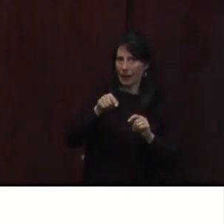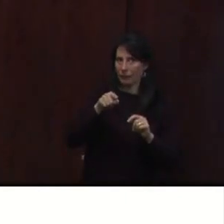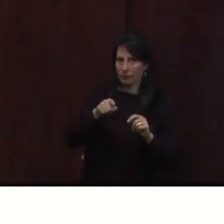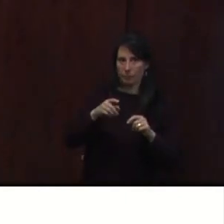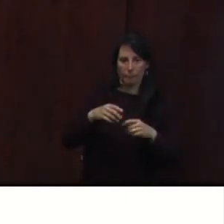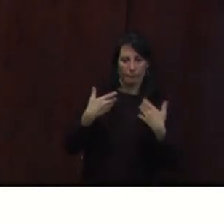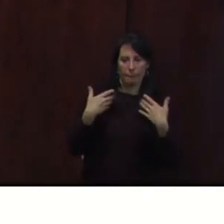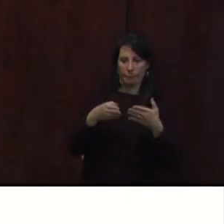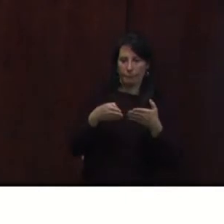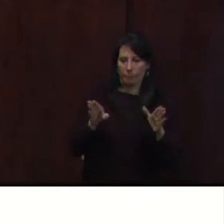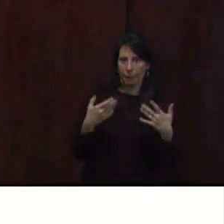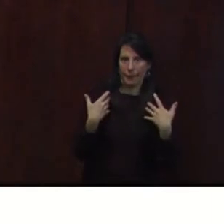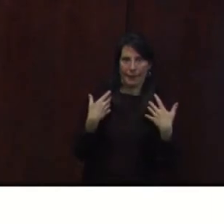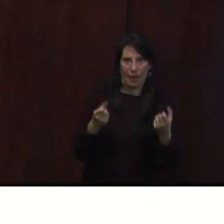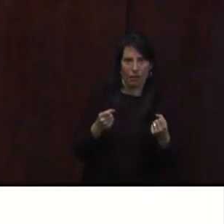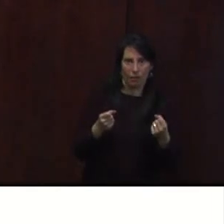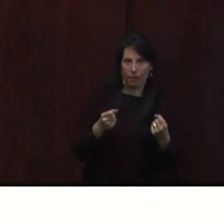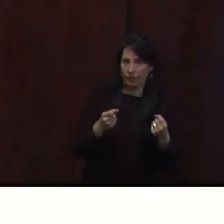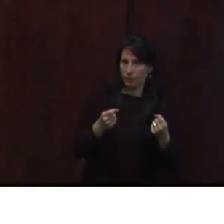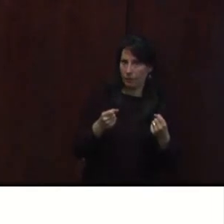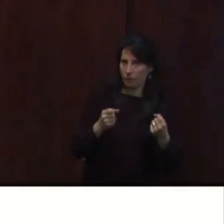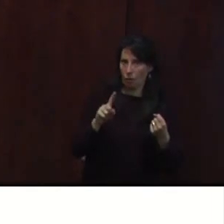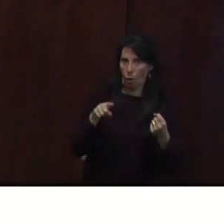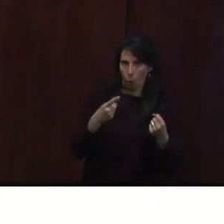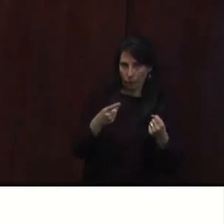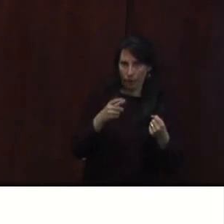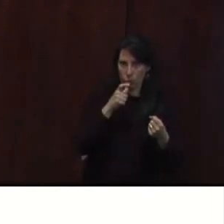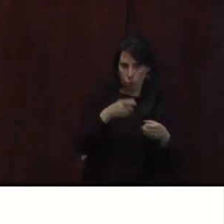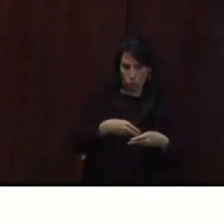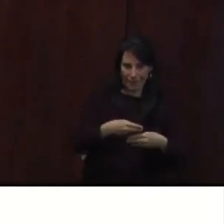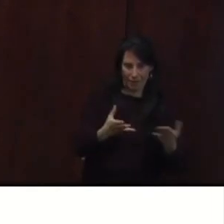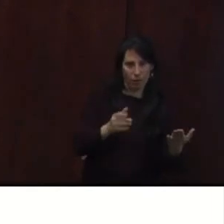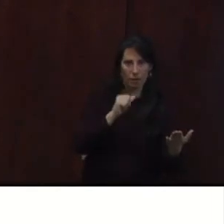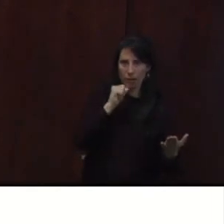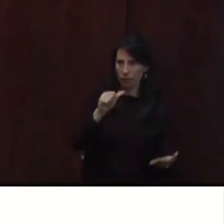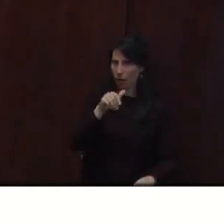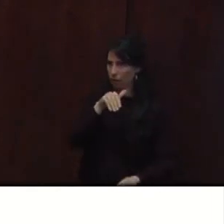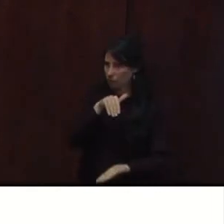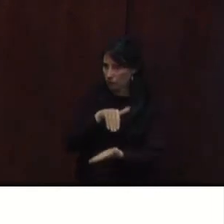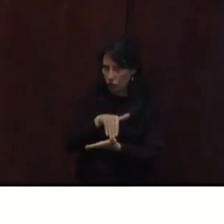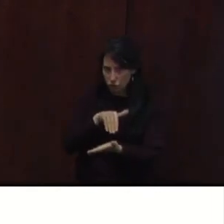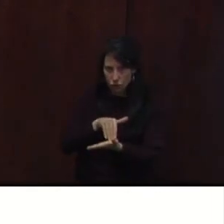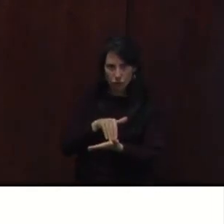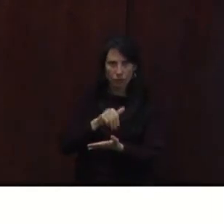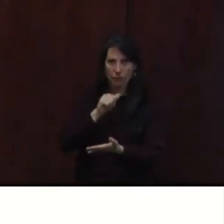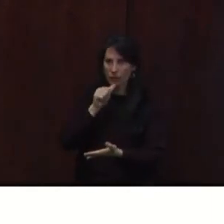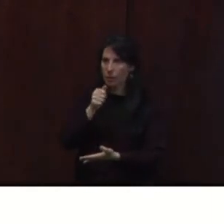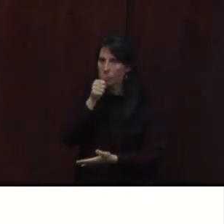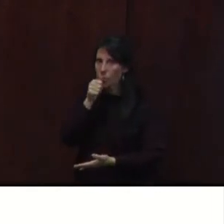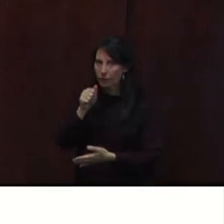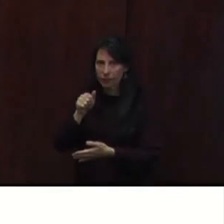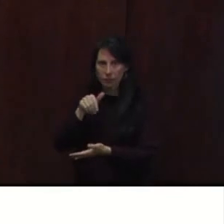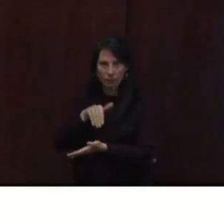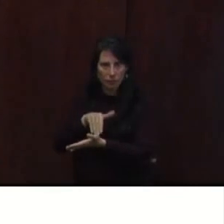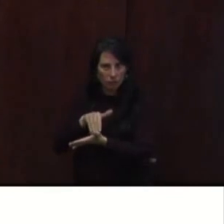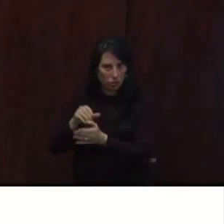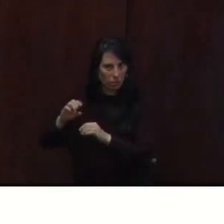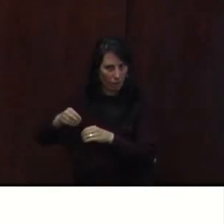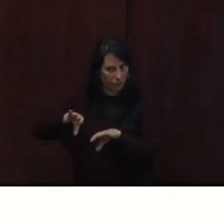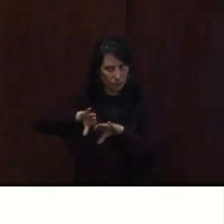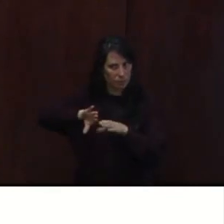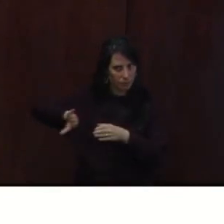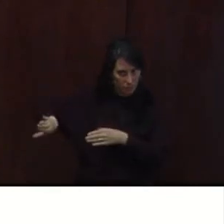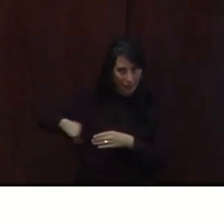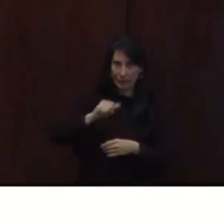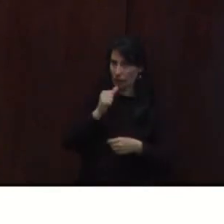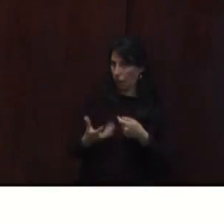additional providers, which we know and hope more will come online. This isn't accounting for the mission hospital system. This is the assumption that as much